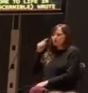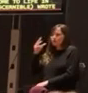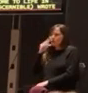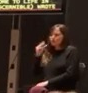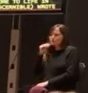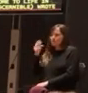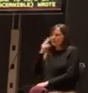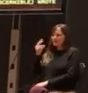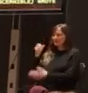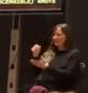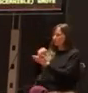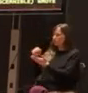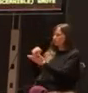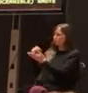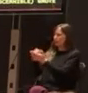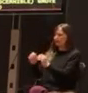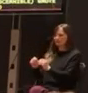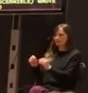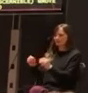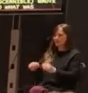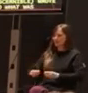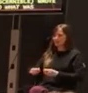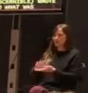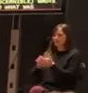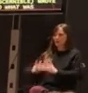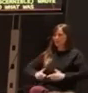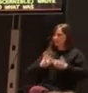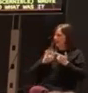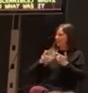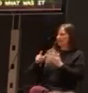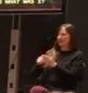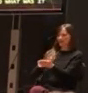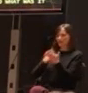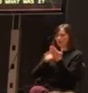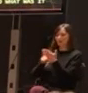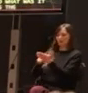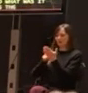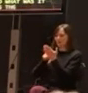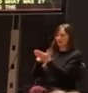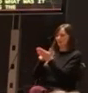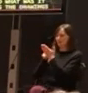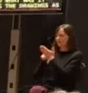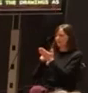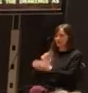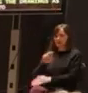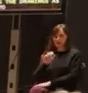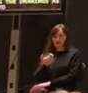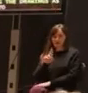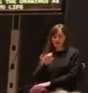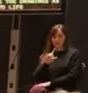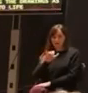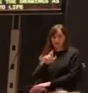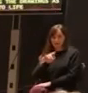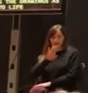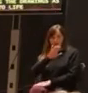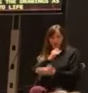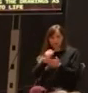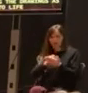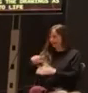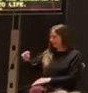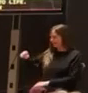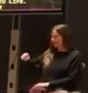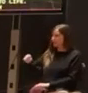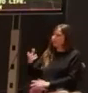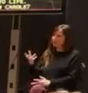was it like seeing the drawings of those bios as they came to life? Of Marilyn? Yes. Mm-hmm. Well,